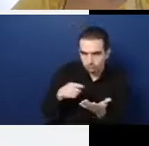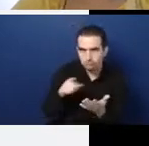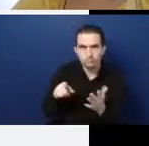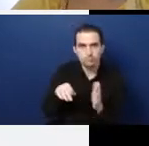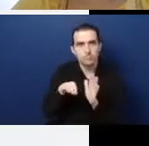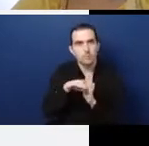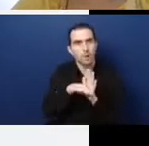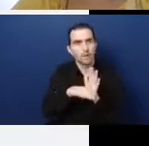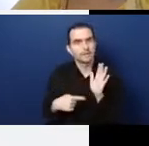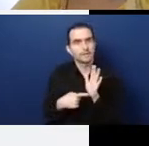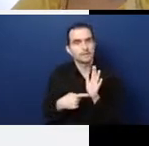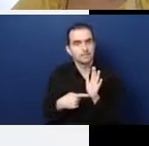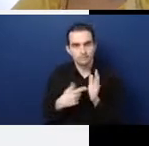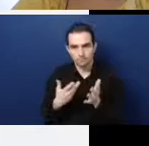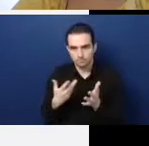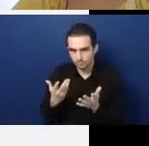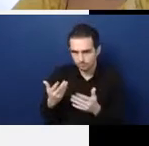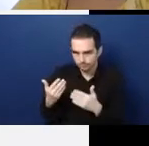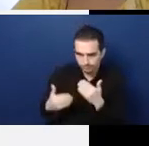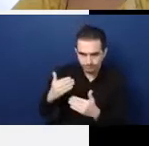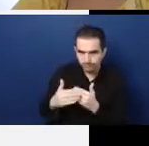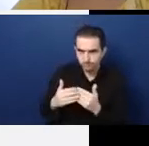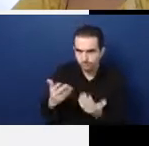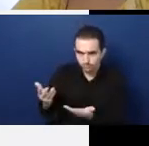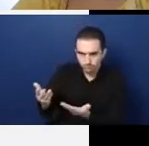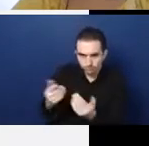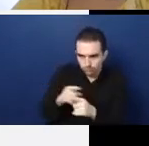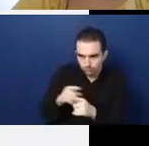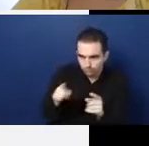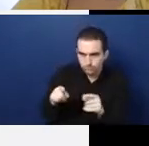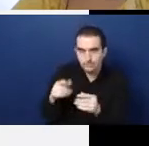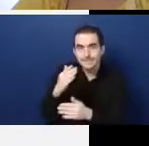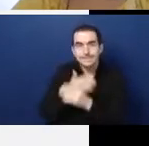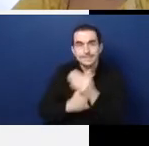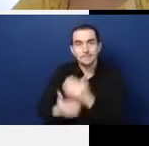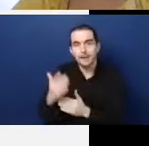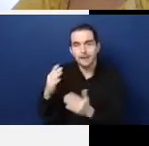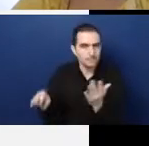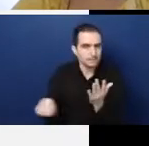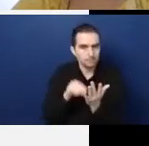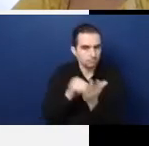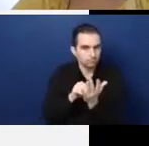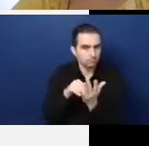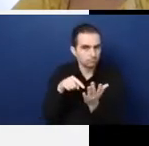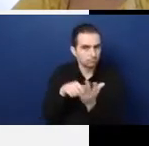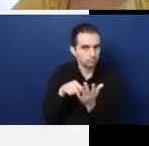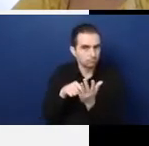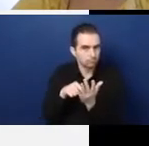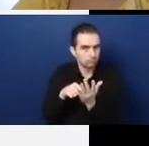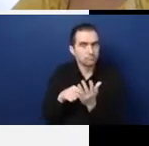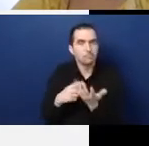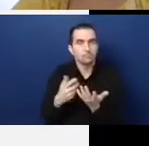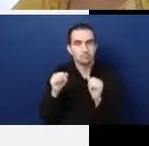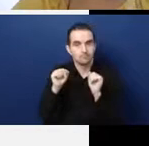specific actions for adults and children with disabilities that we are working with.